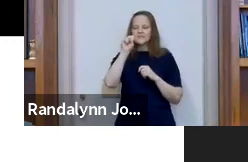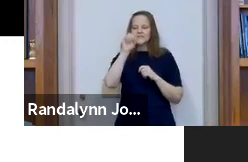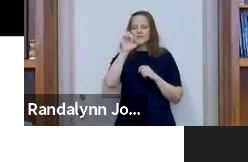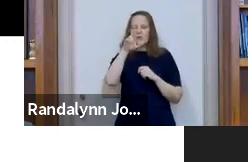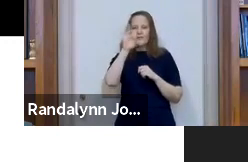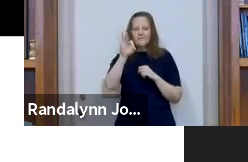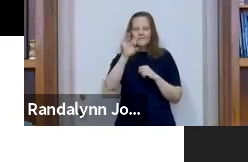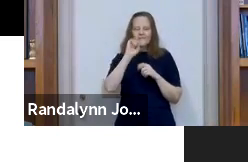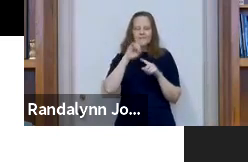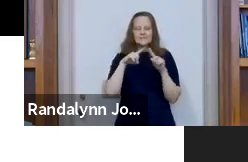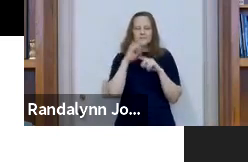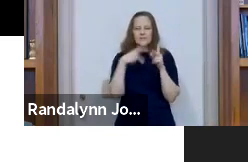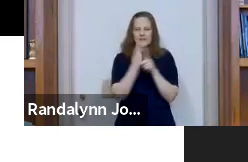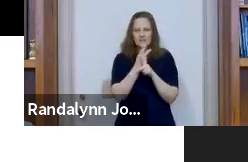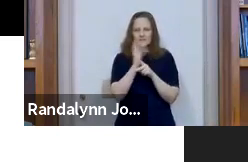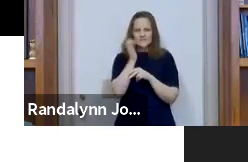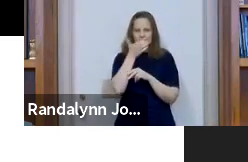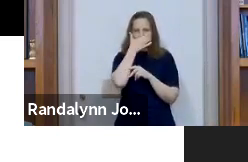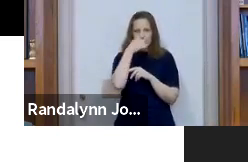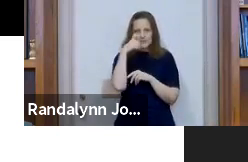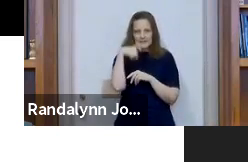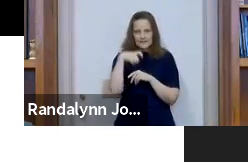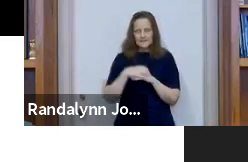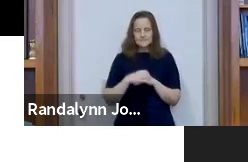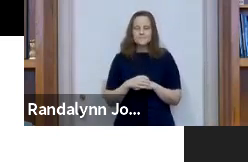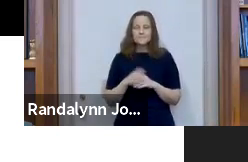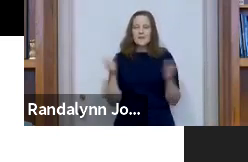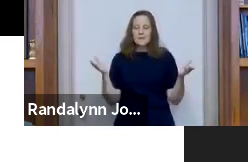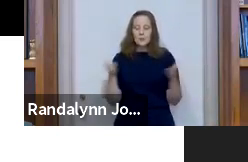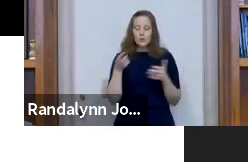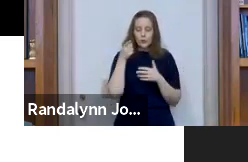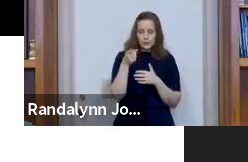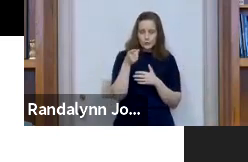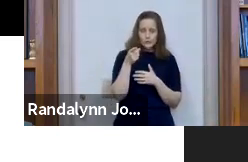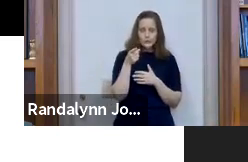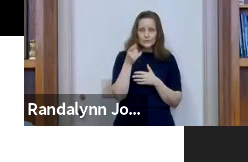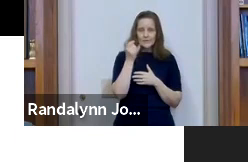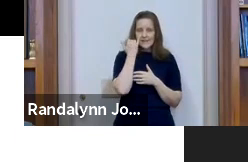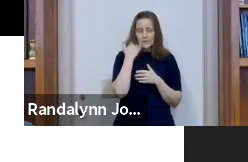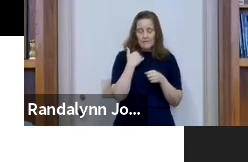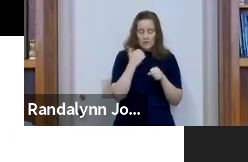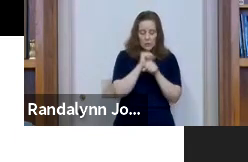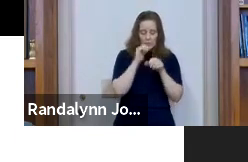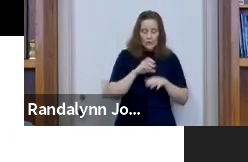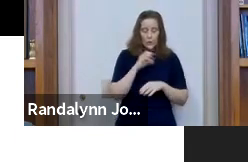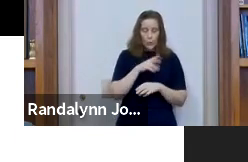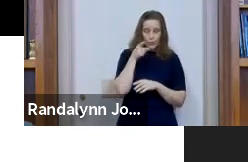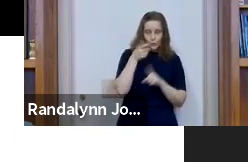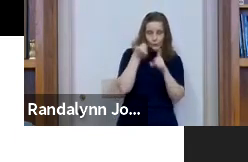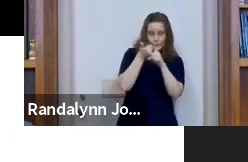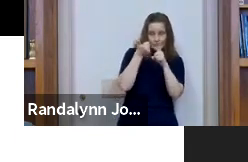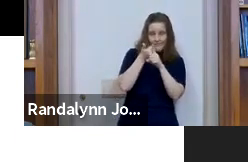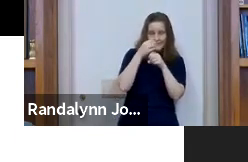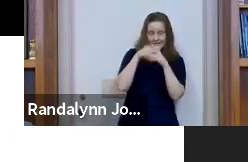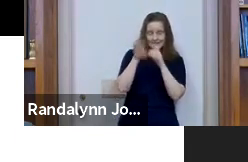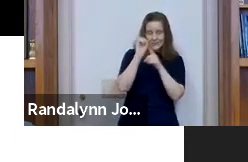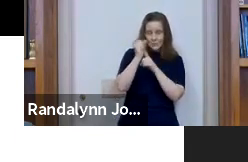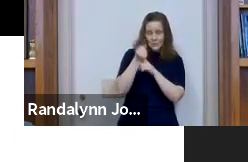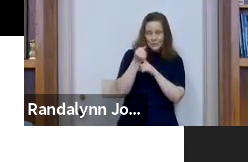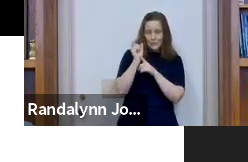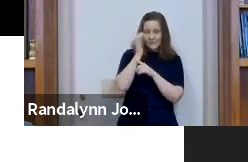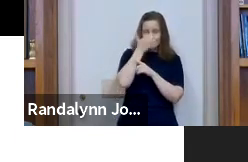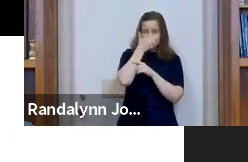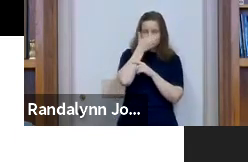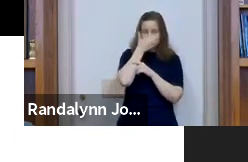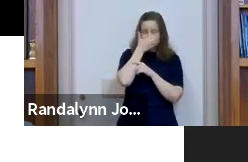of face coverings available should they need it. But I do encourage you, if you have an employee or you yourself are in a situation where a face